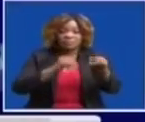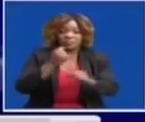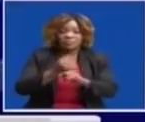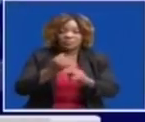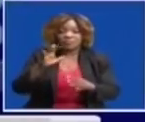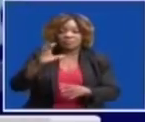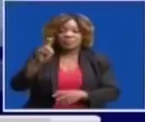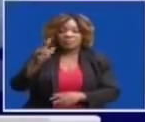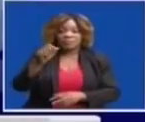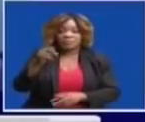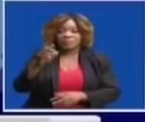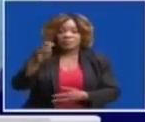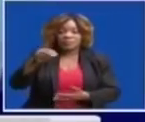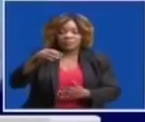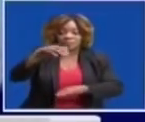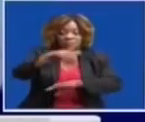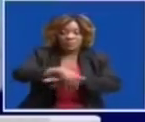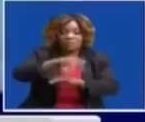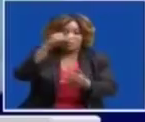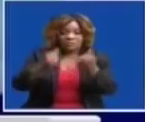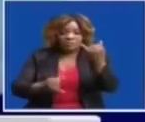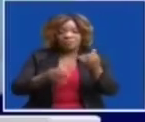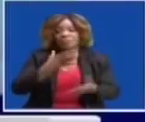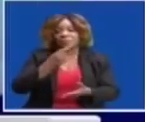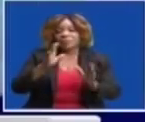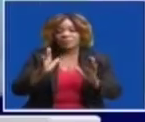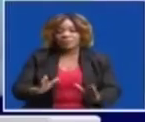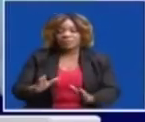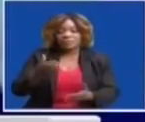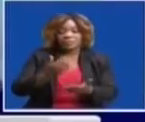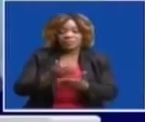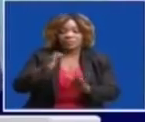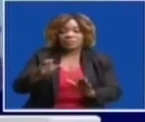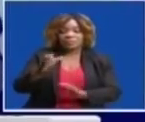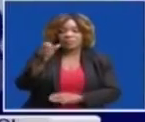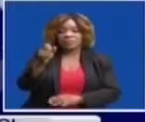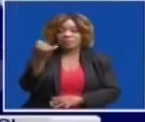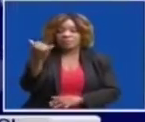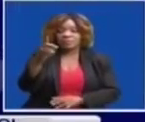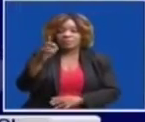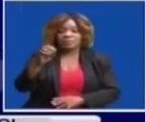Customs Day in Lusaka last night. Meanwhile, Commissioner Customs Sydney